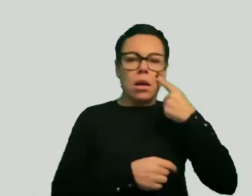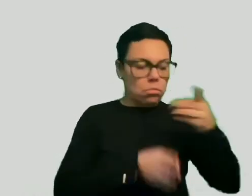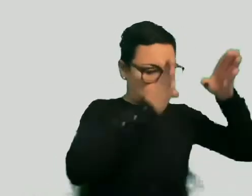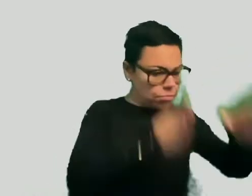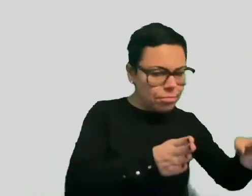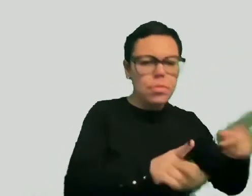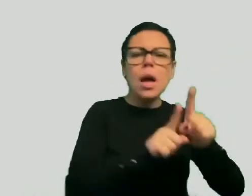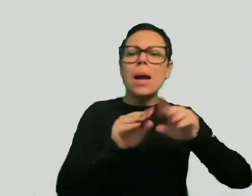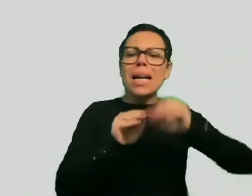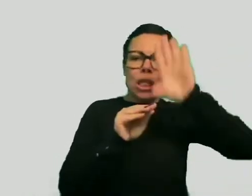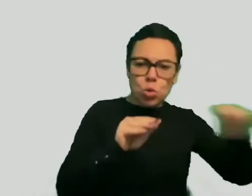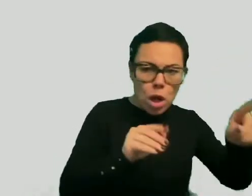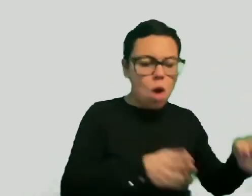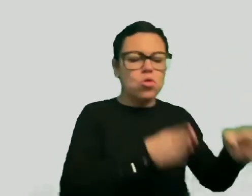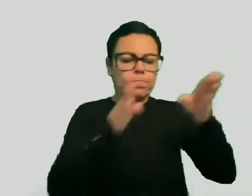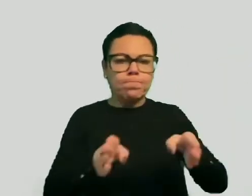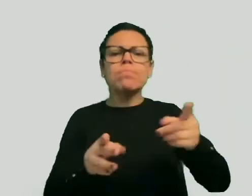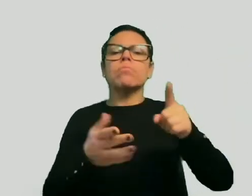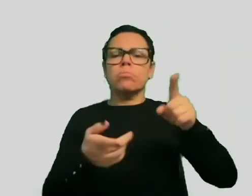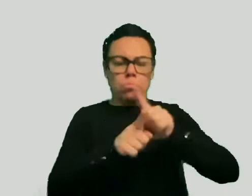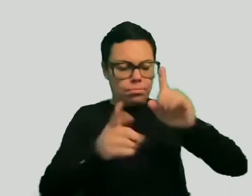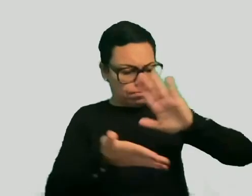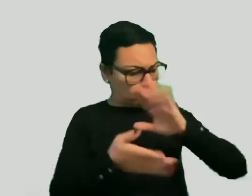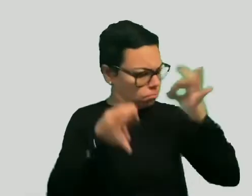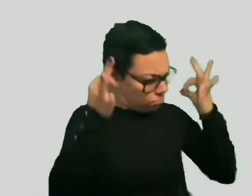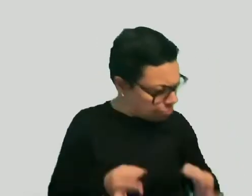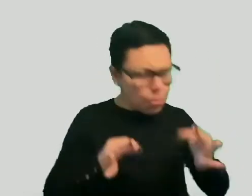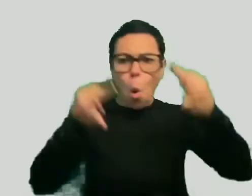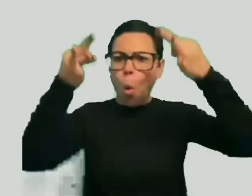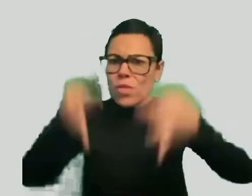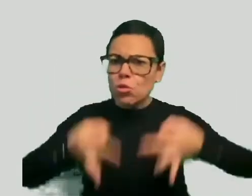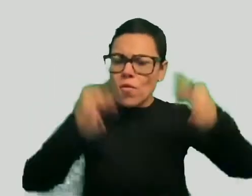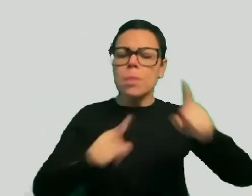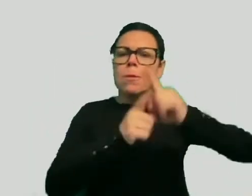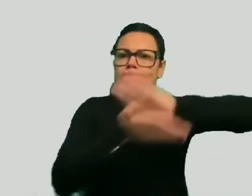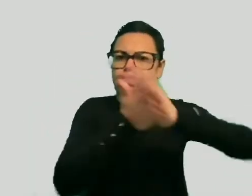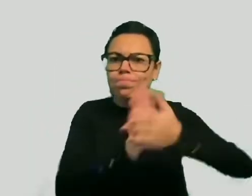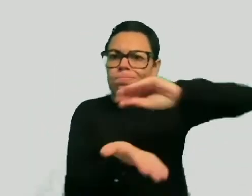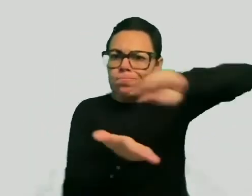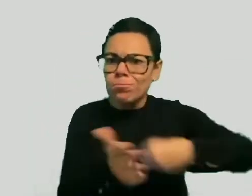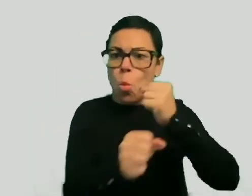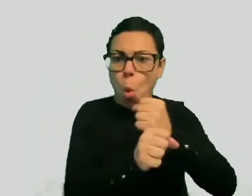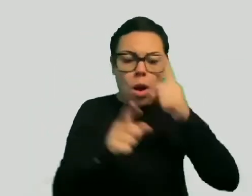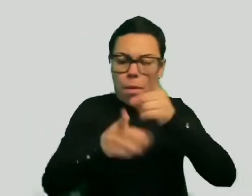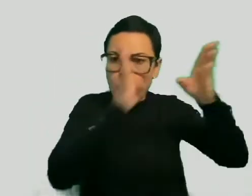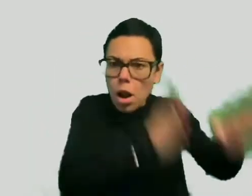and evaluation of the contract. We have also published, and it's ready to support you,